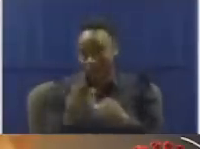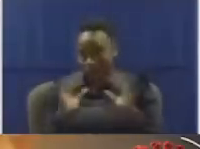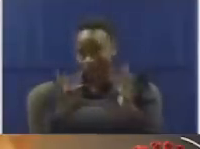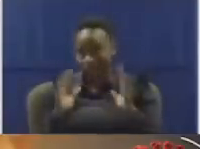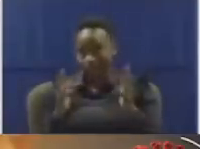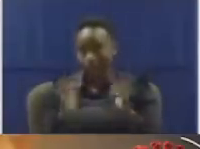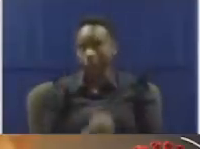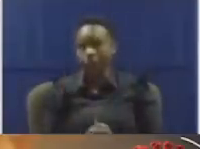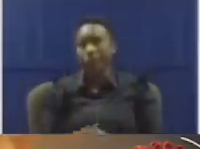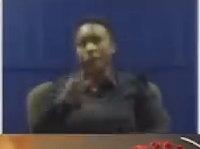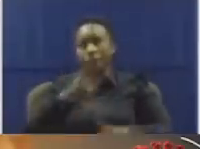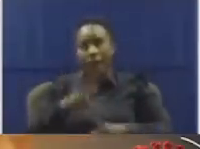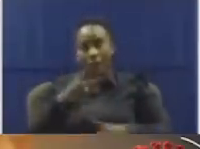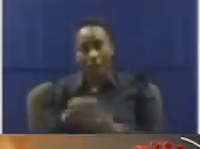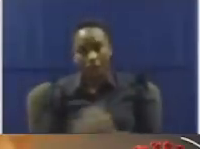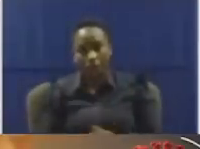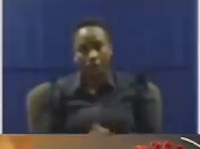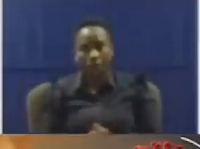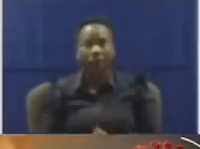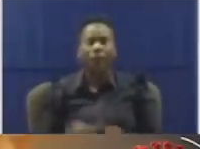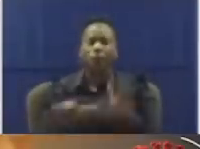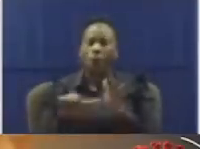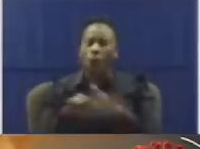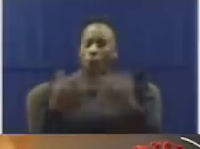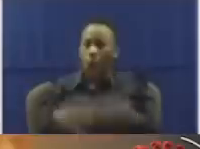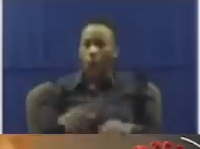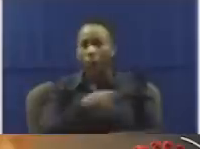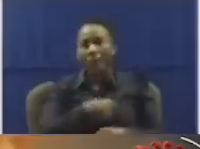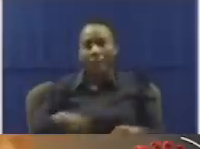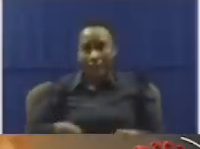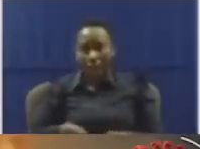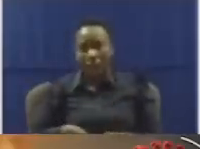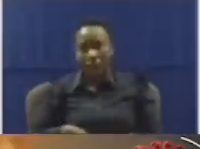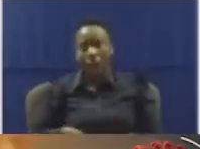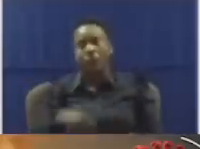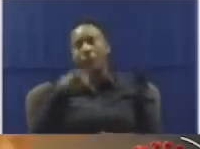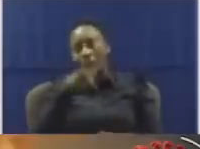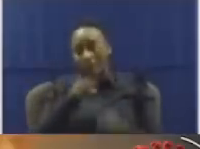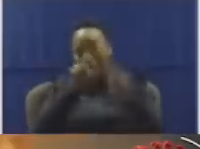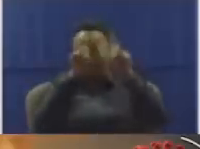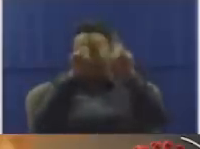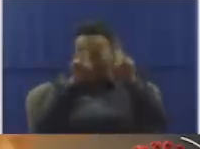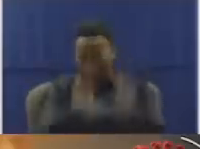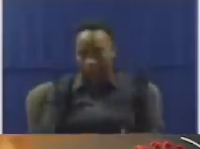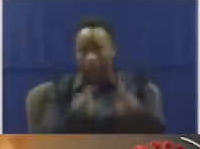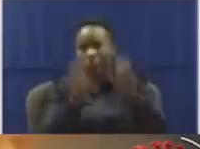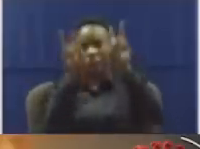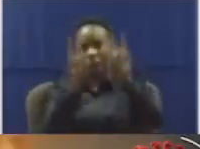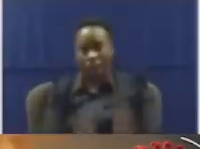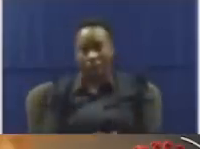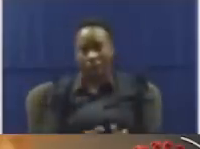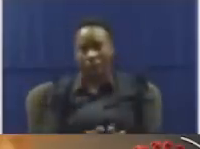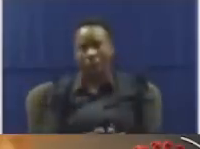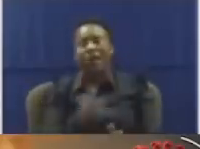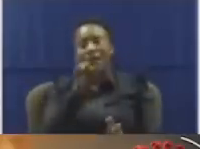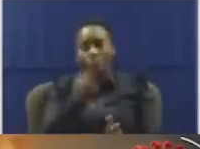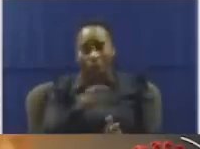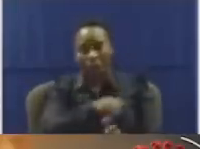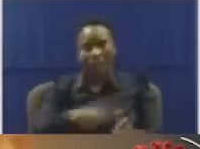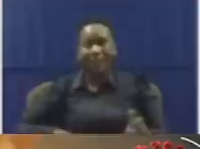And finally, and arguably most importantly, Mr. President, given your unique obligation as the President to uphold the